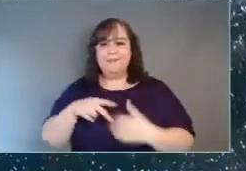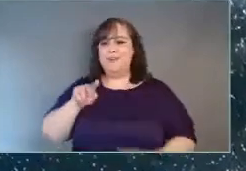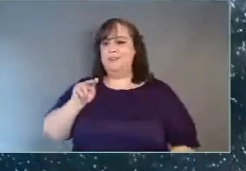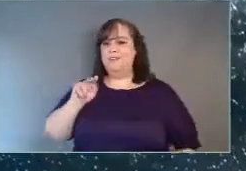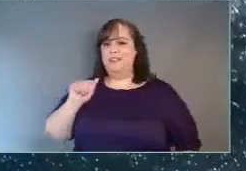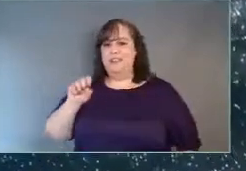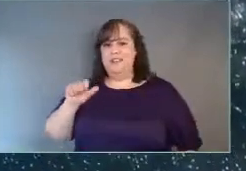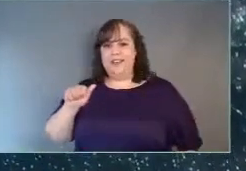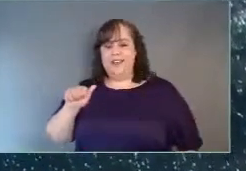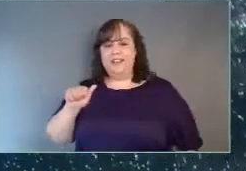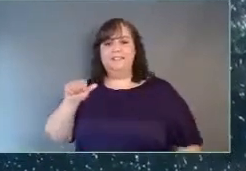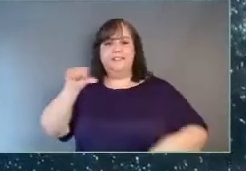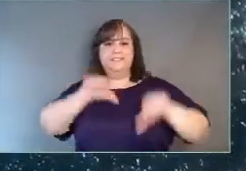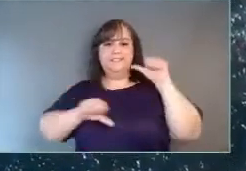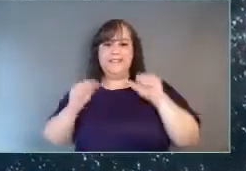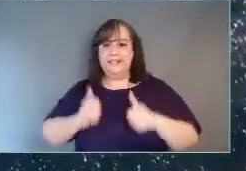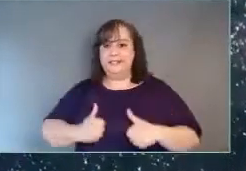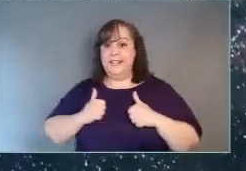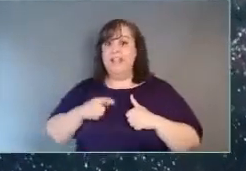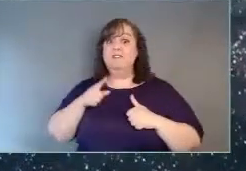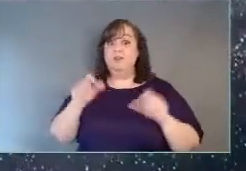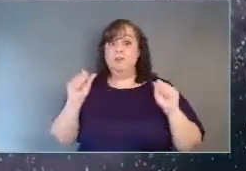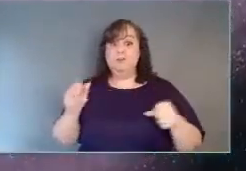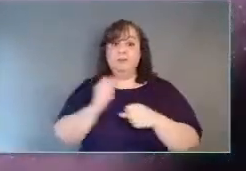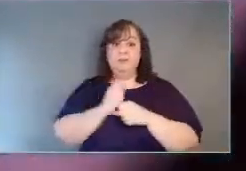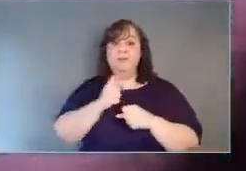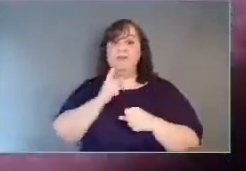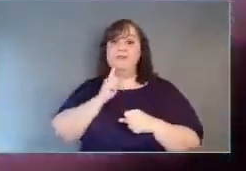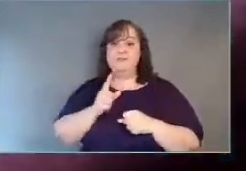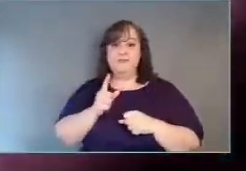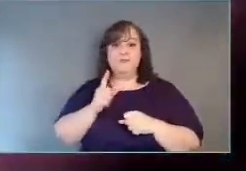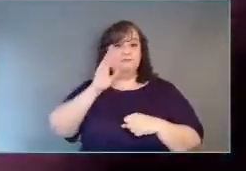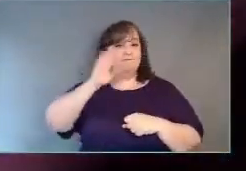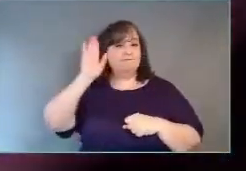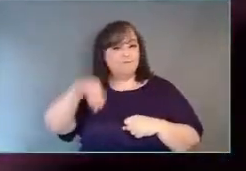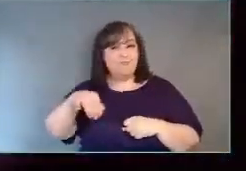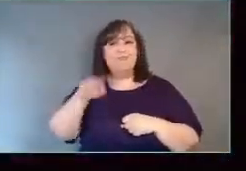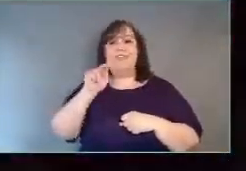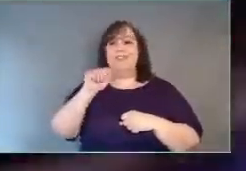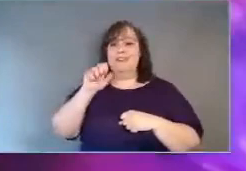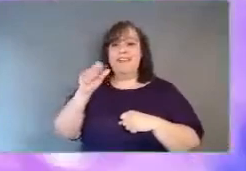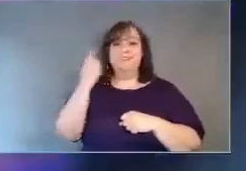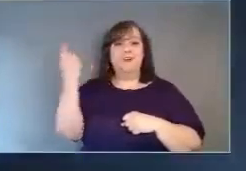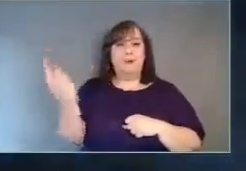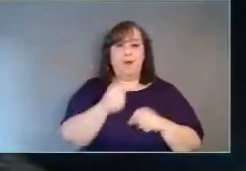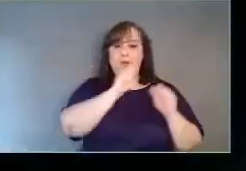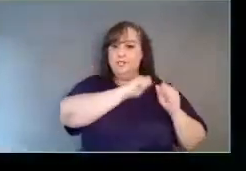is always looking up.